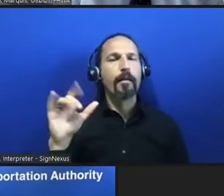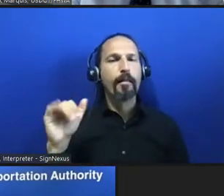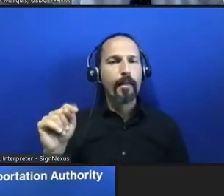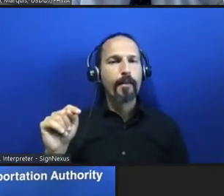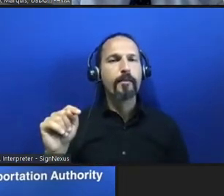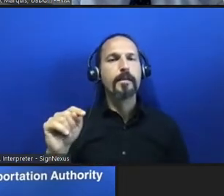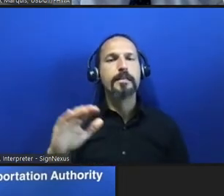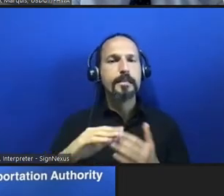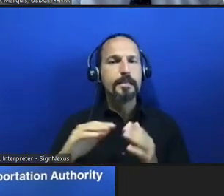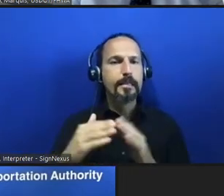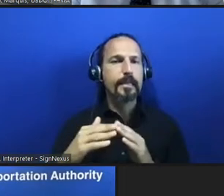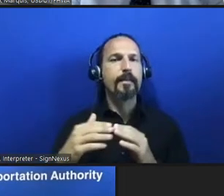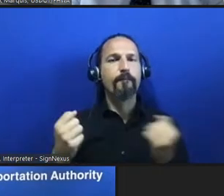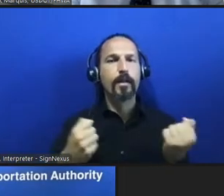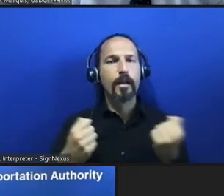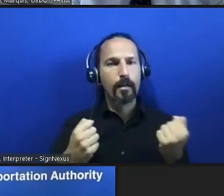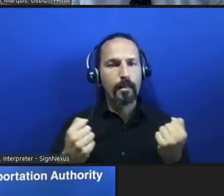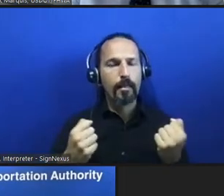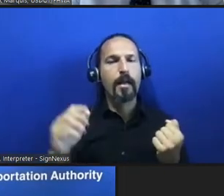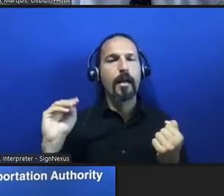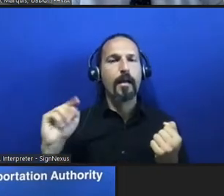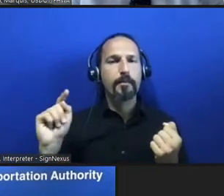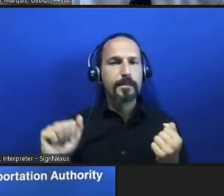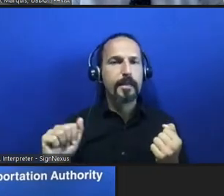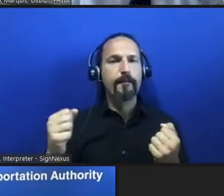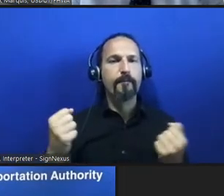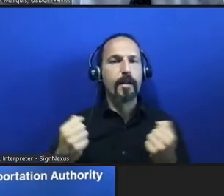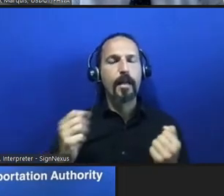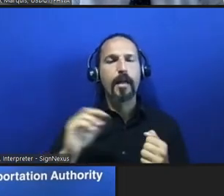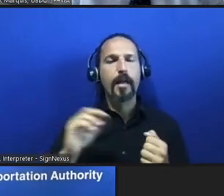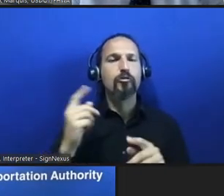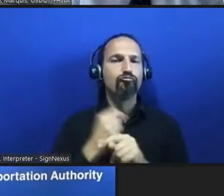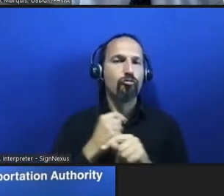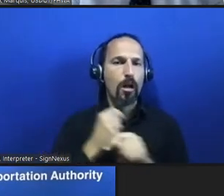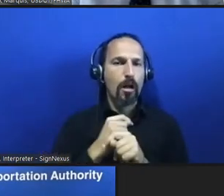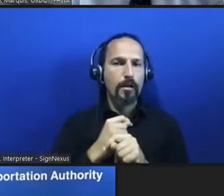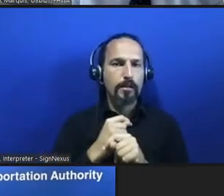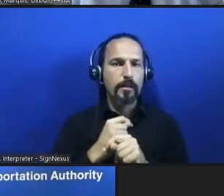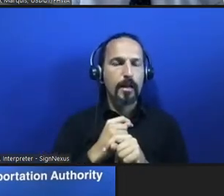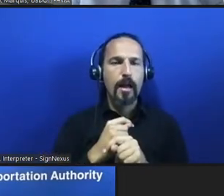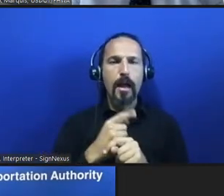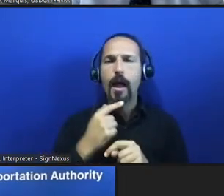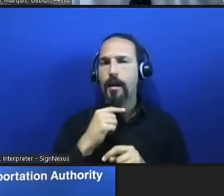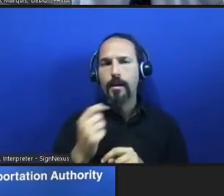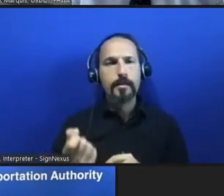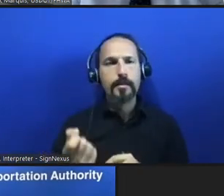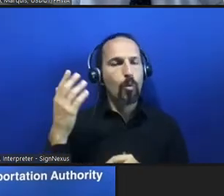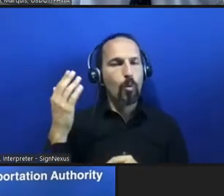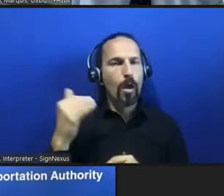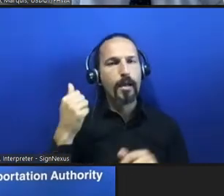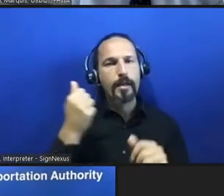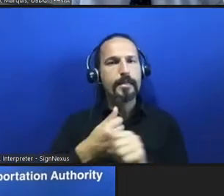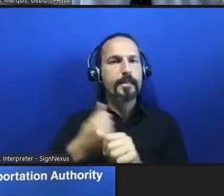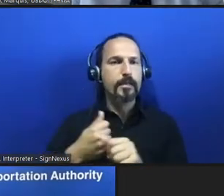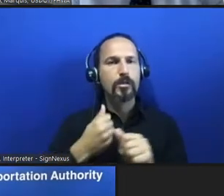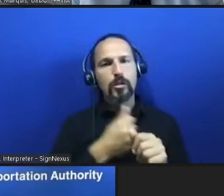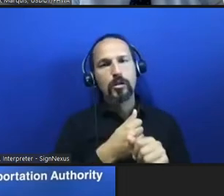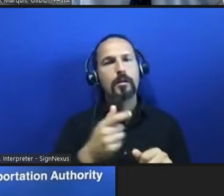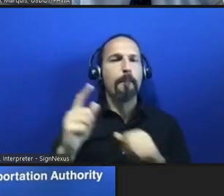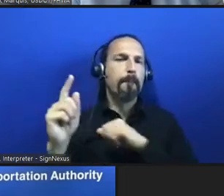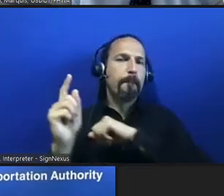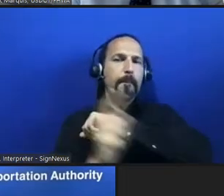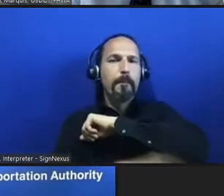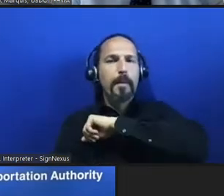City vehicles MTA vehicles and trucks I don't understand why everybody is being